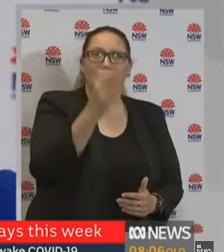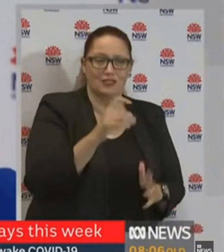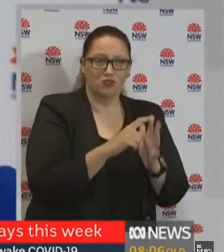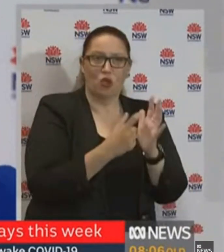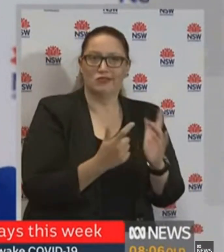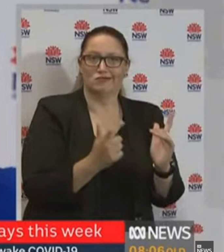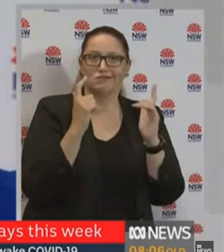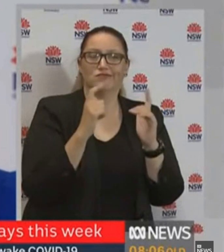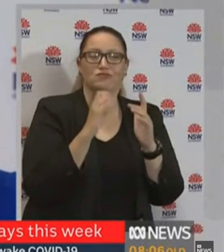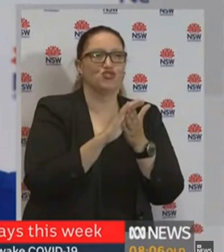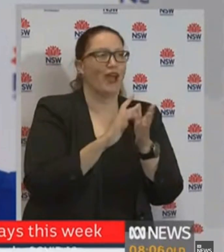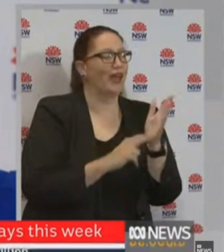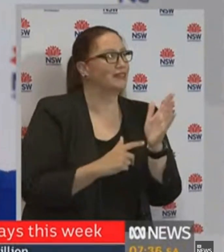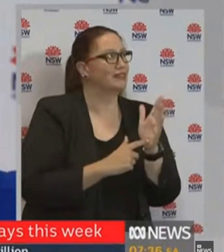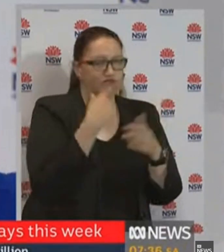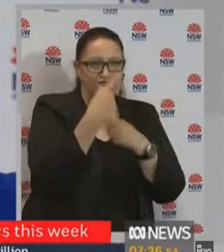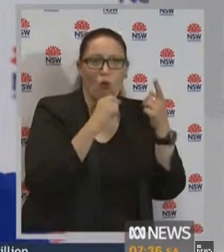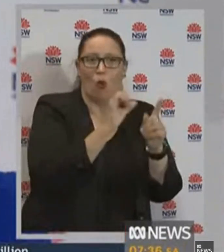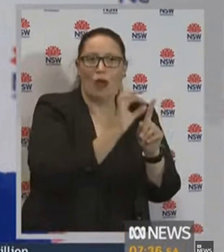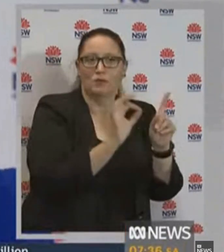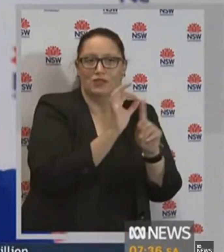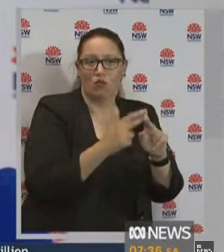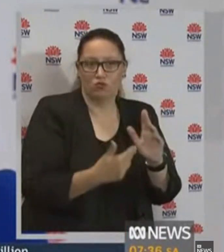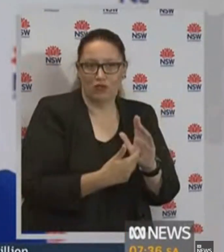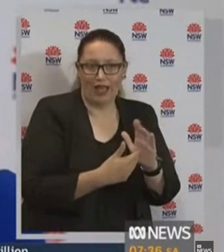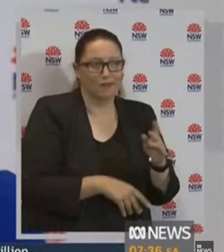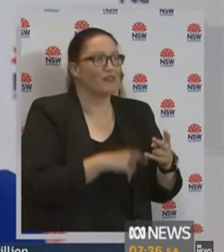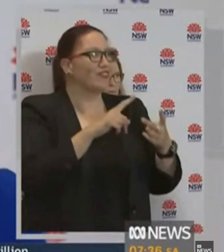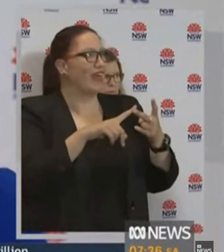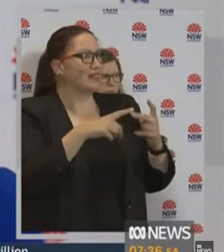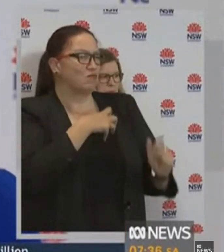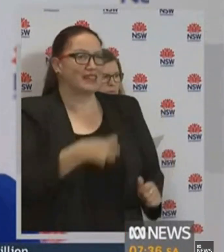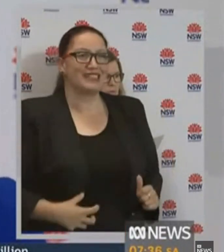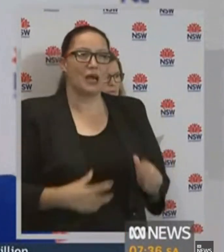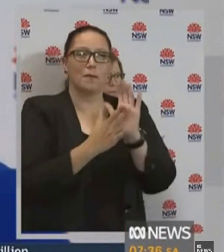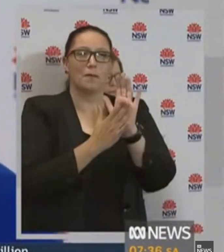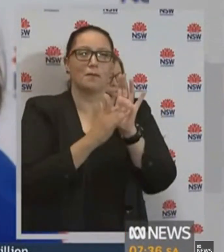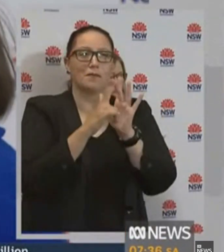further detail the preparation that's gone in to allow face-to-face teaching to resume across our school system.